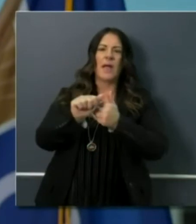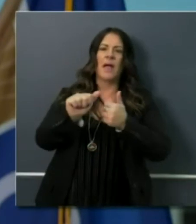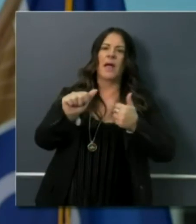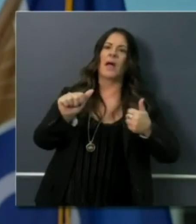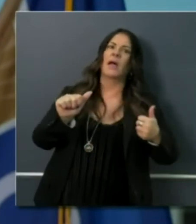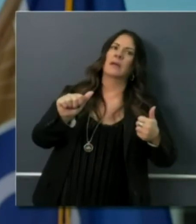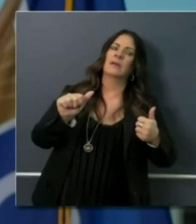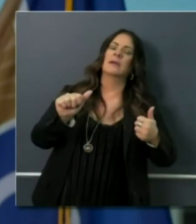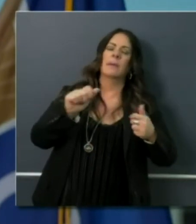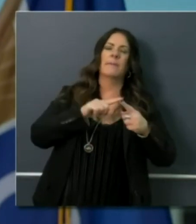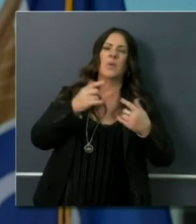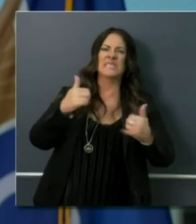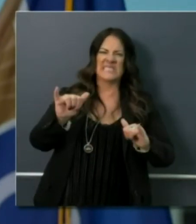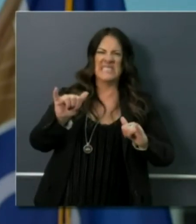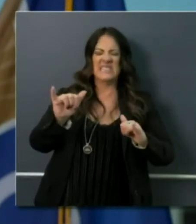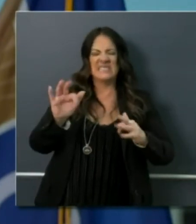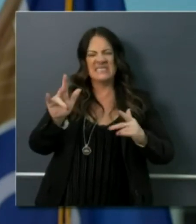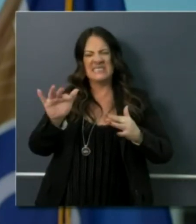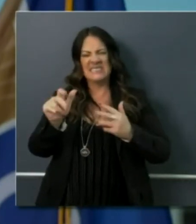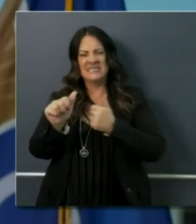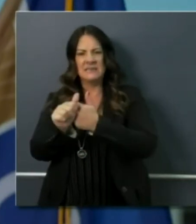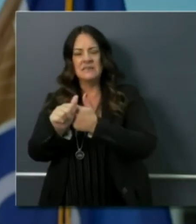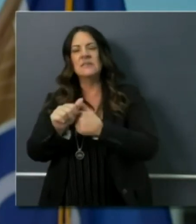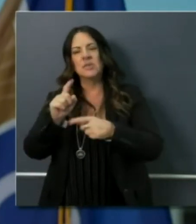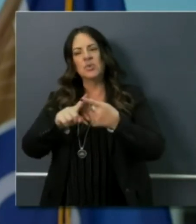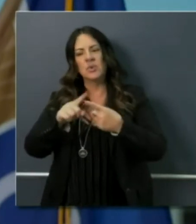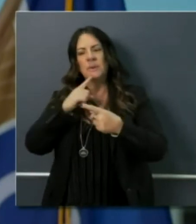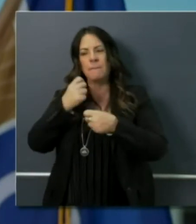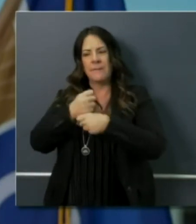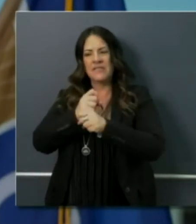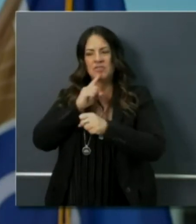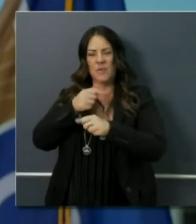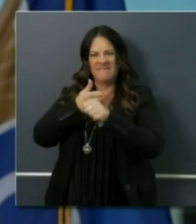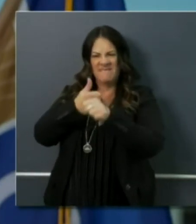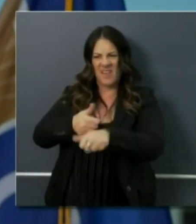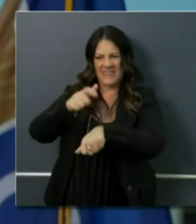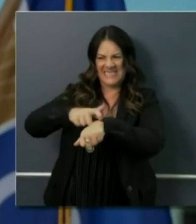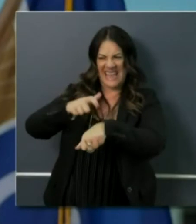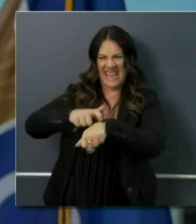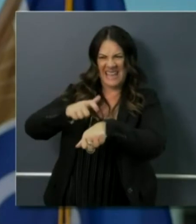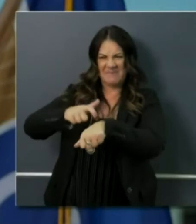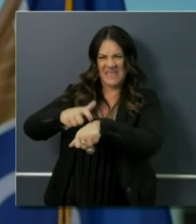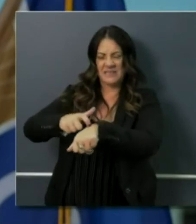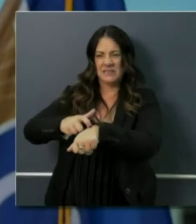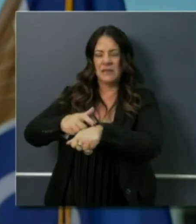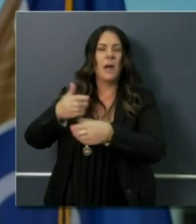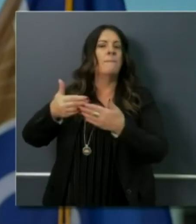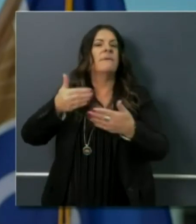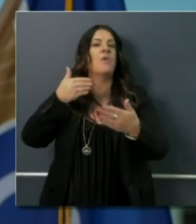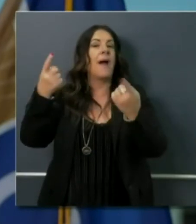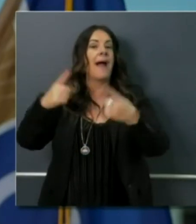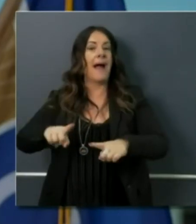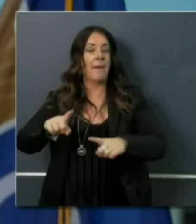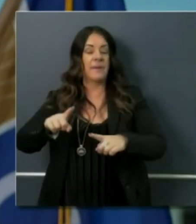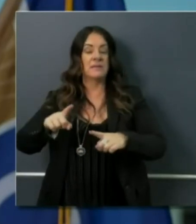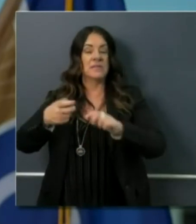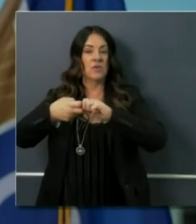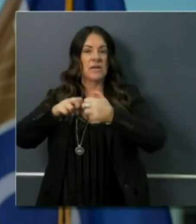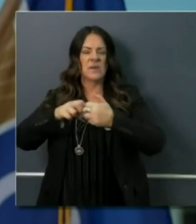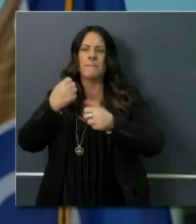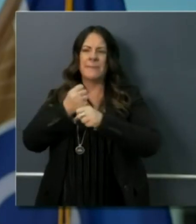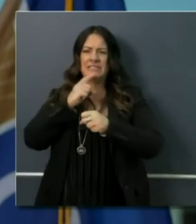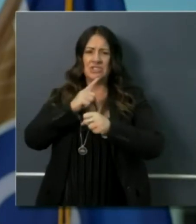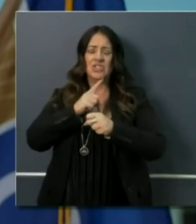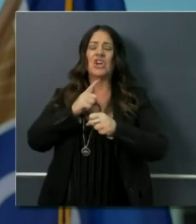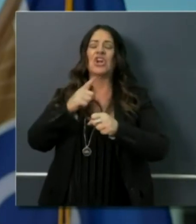within that prescribed period of time that we had before this crisis to get checks out, and that's